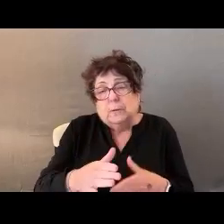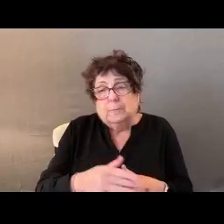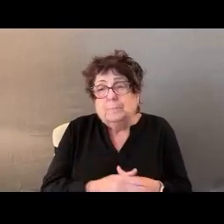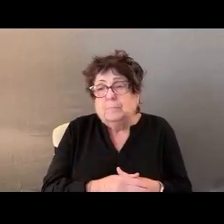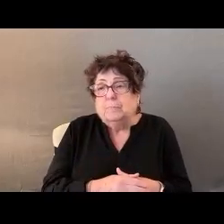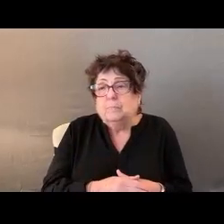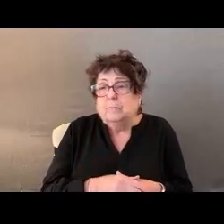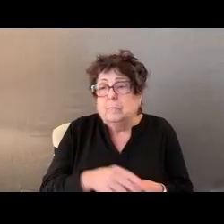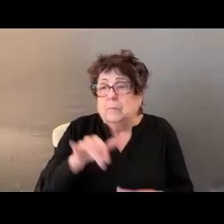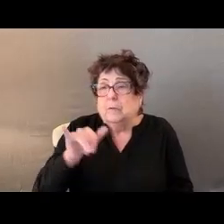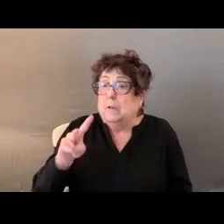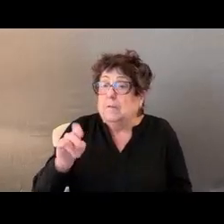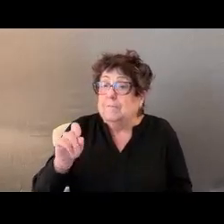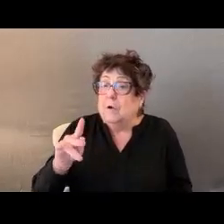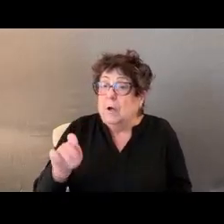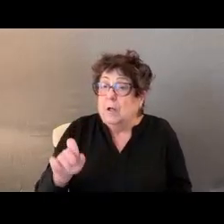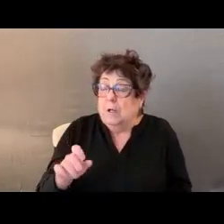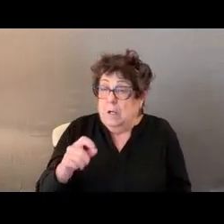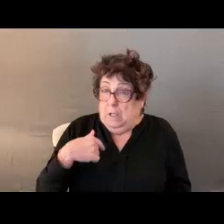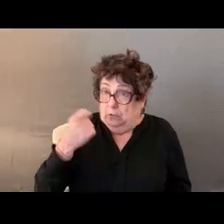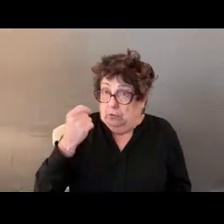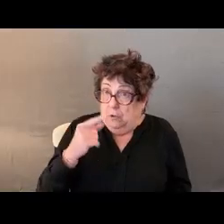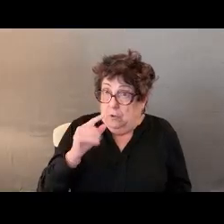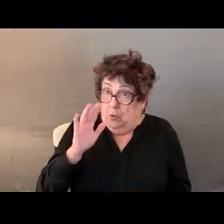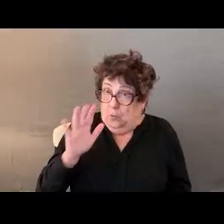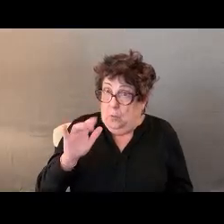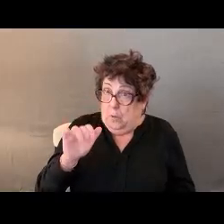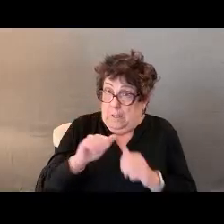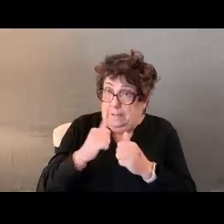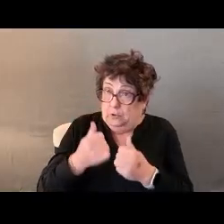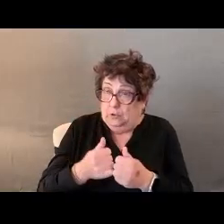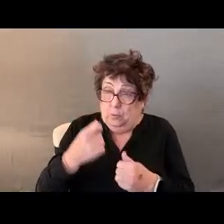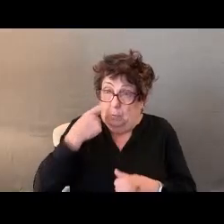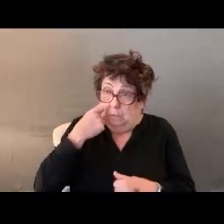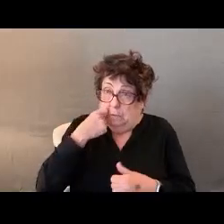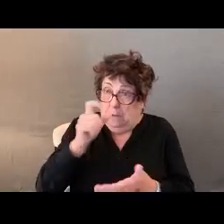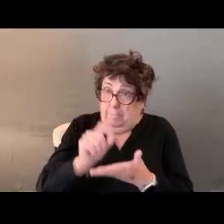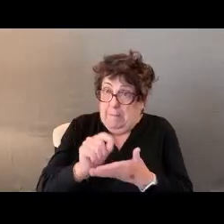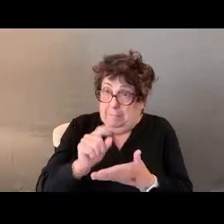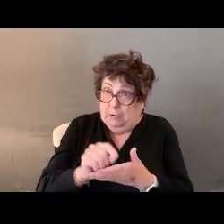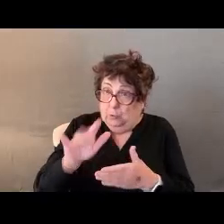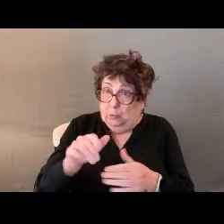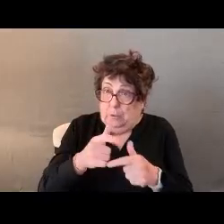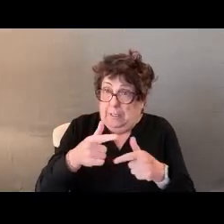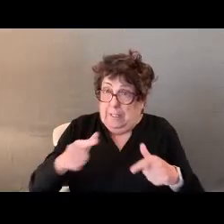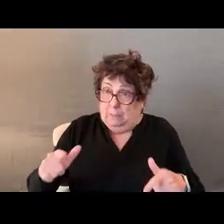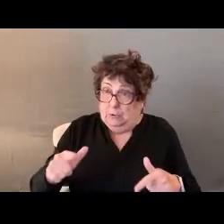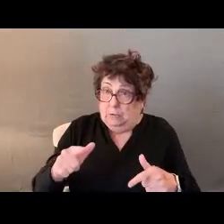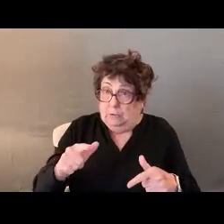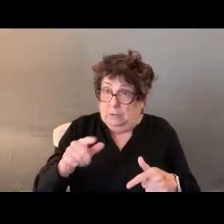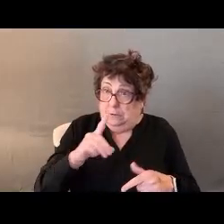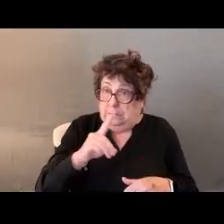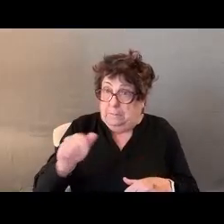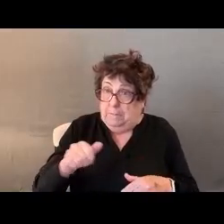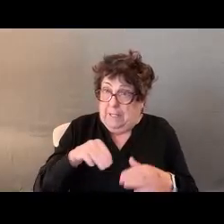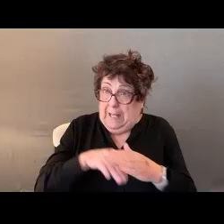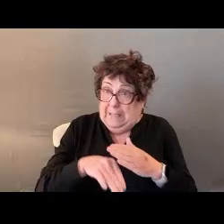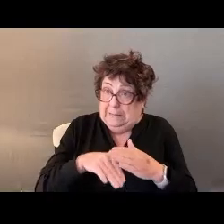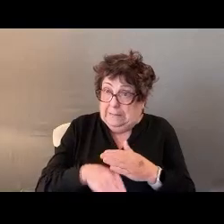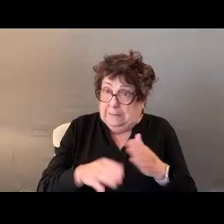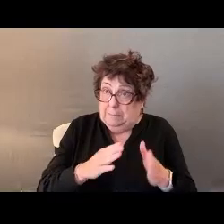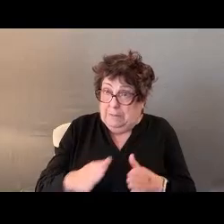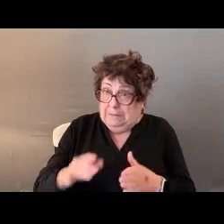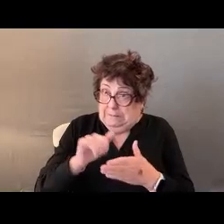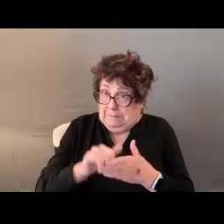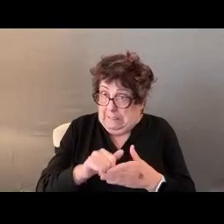your agency has recently also published your language and disability access plan. Is that the name? Is that how you call it, first of all?